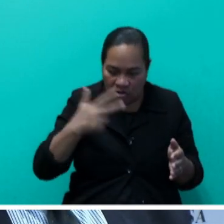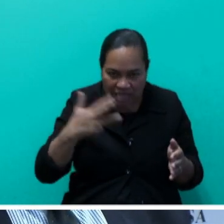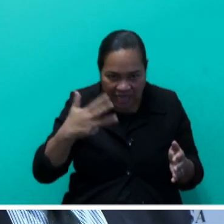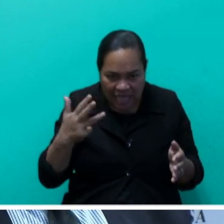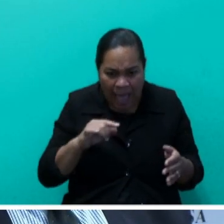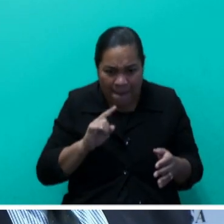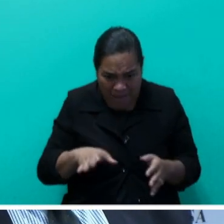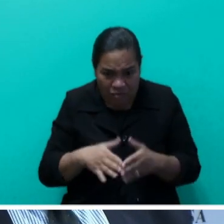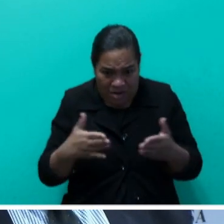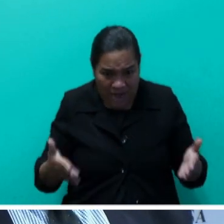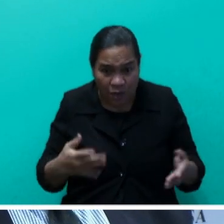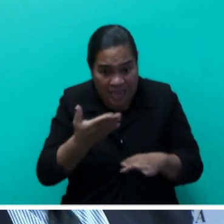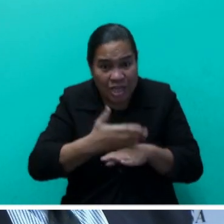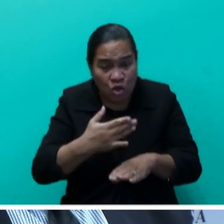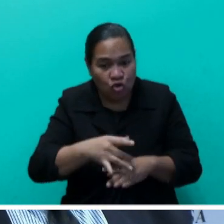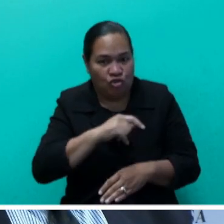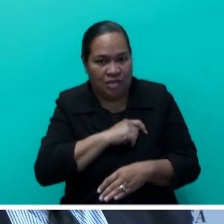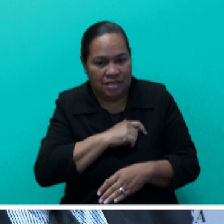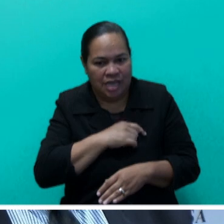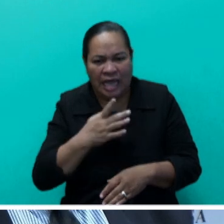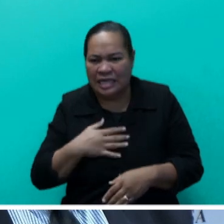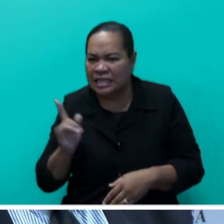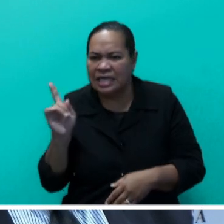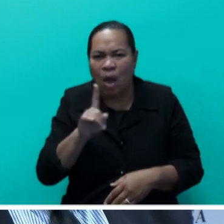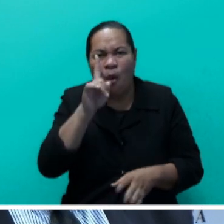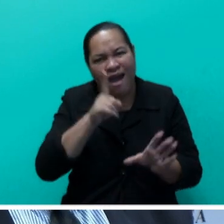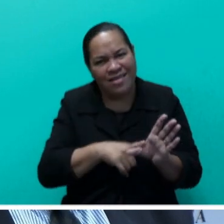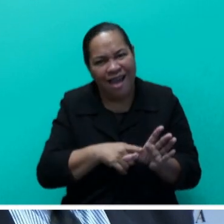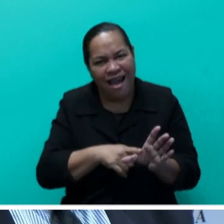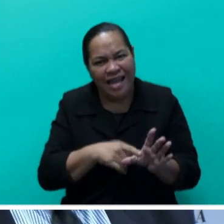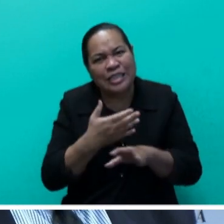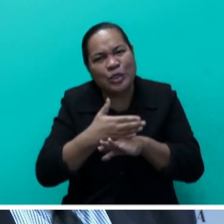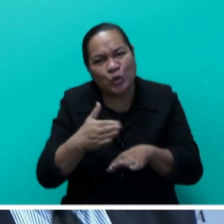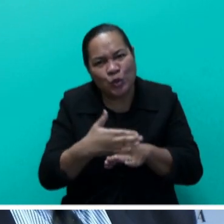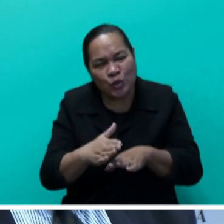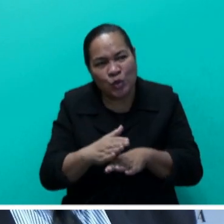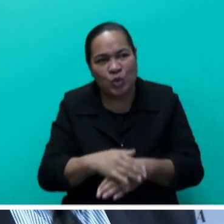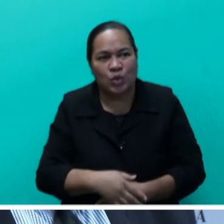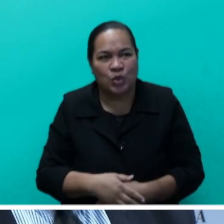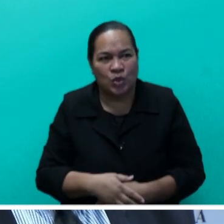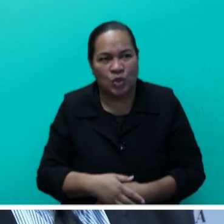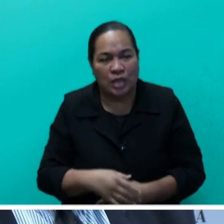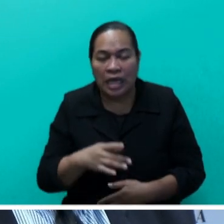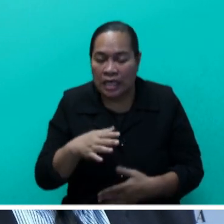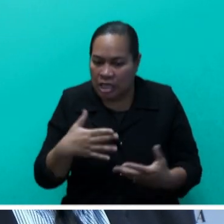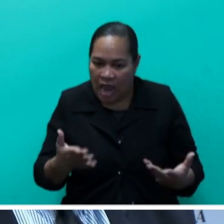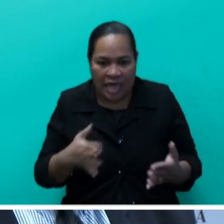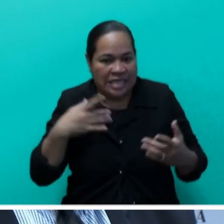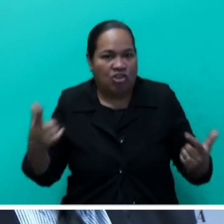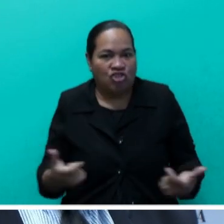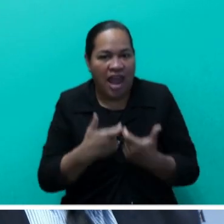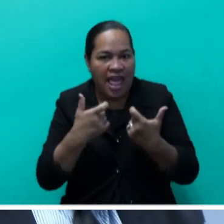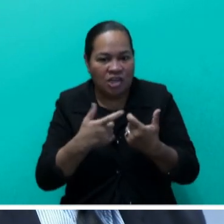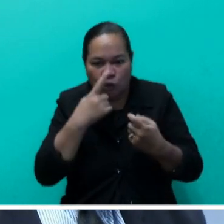the current trustees have only been there a year, and regrettably, it will be a challenge to